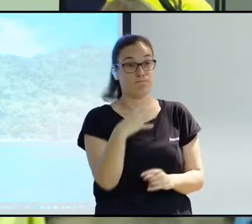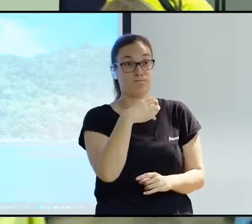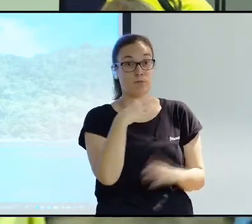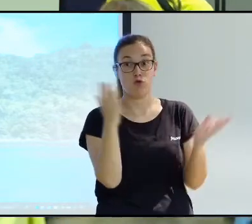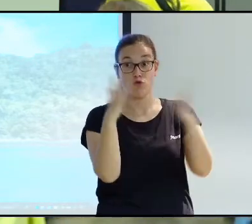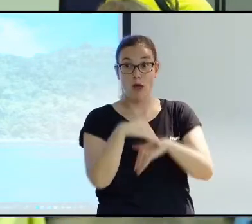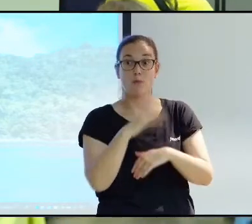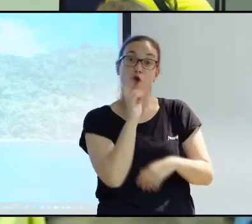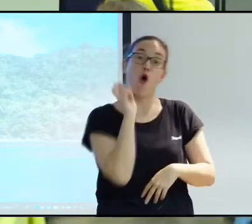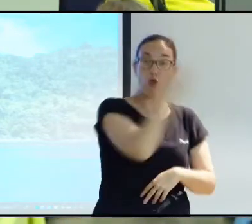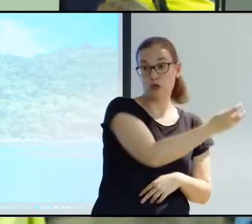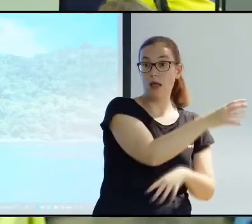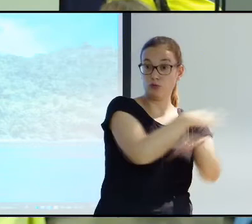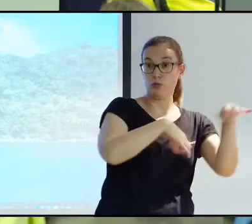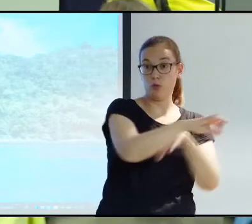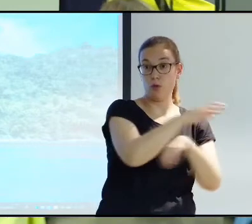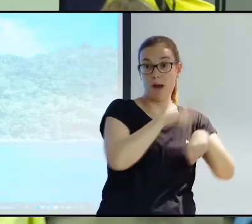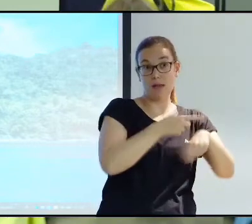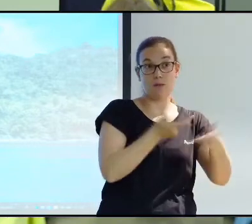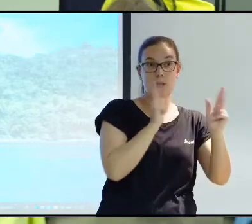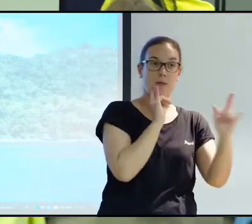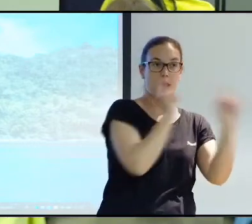might not be available, but I could find someone else.